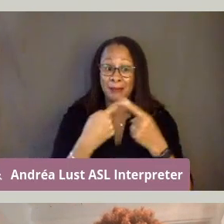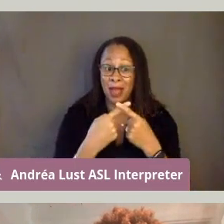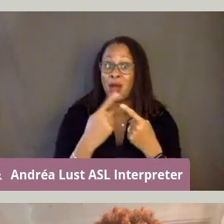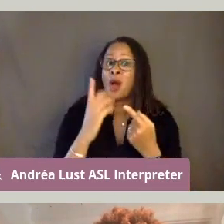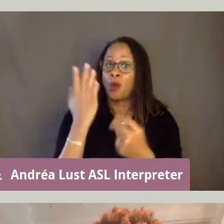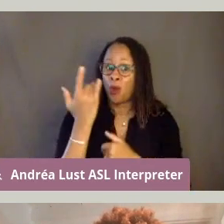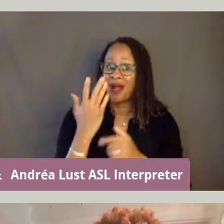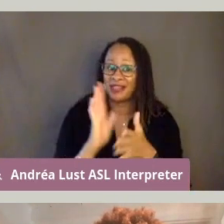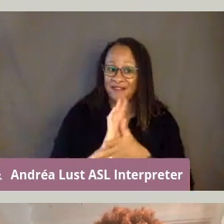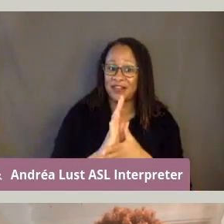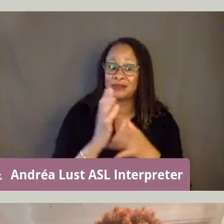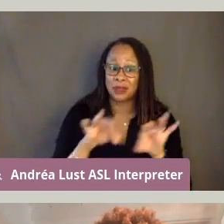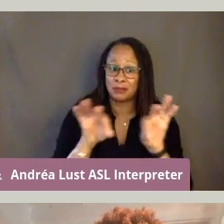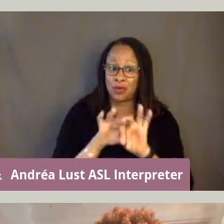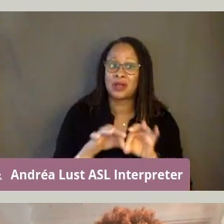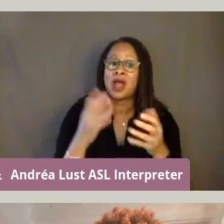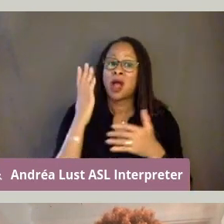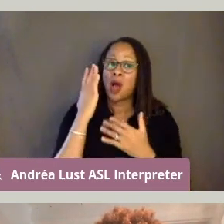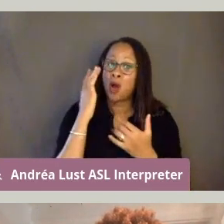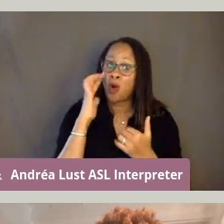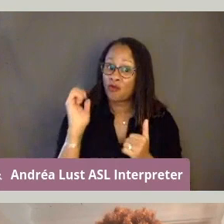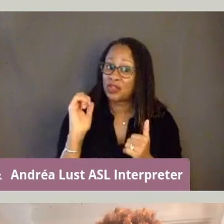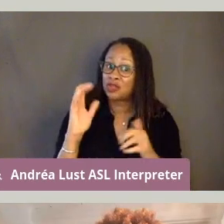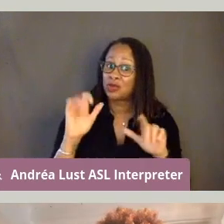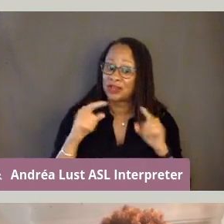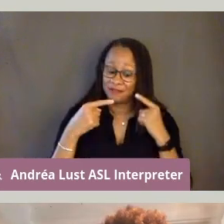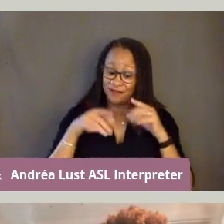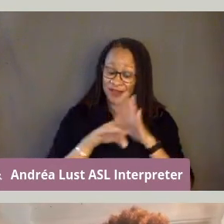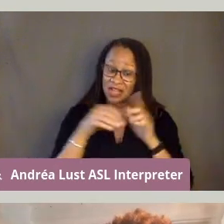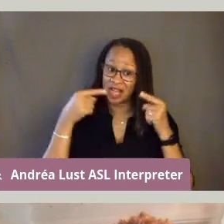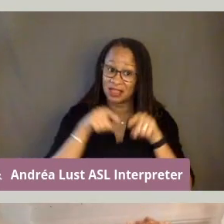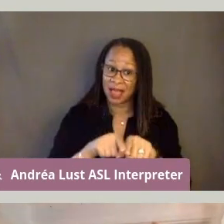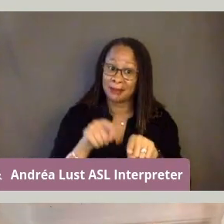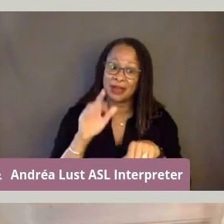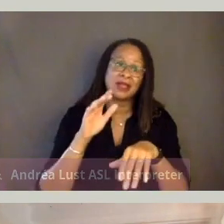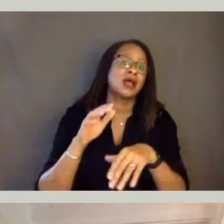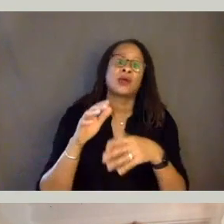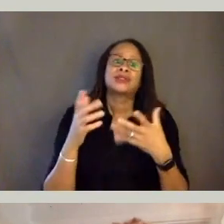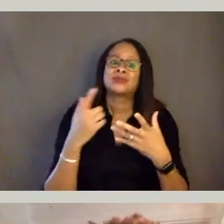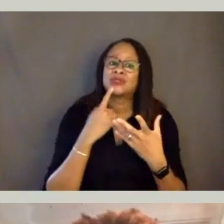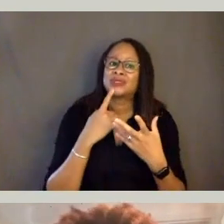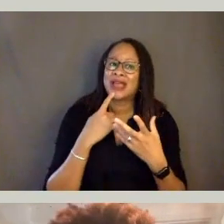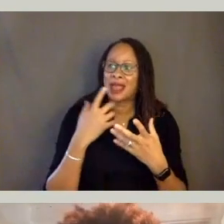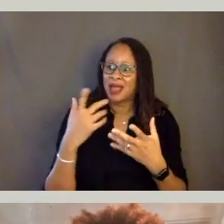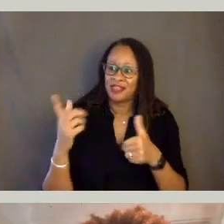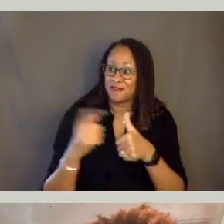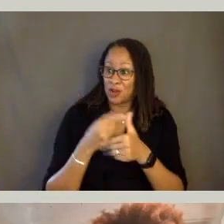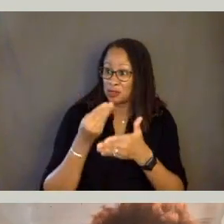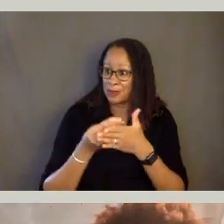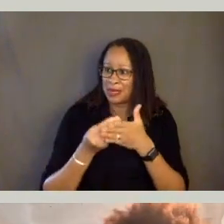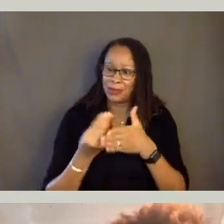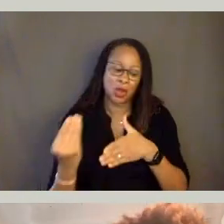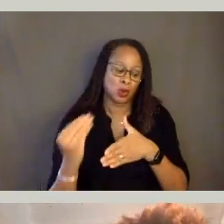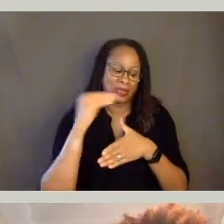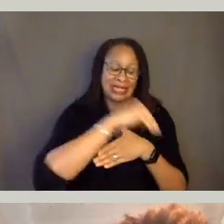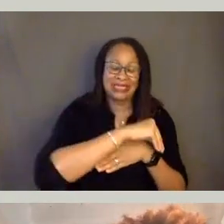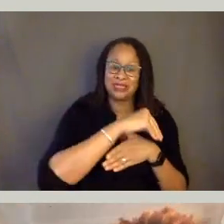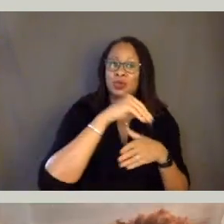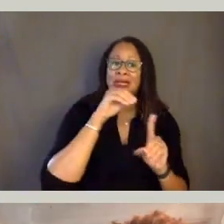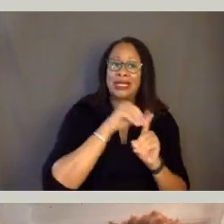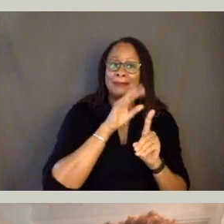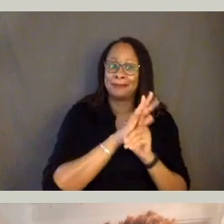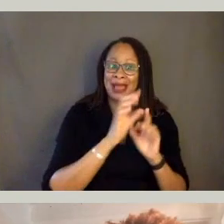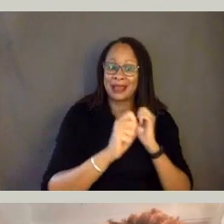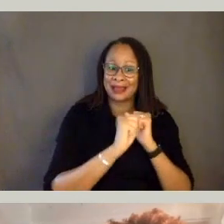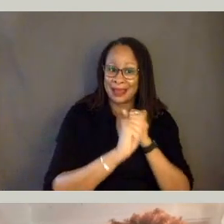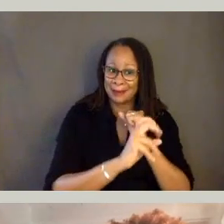you can find alignment on saying, okay, we want to put some of the first money into an impact campaign, or we feel like working in